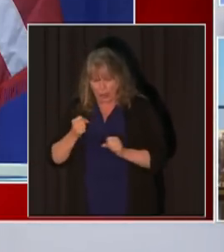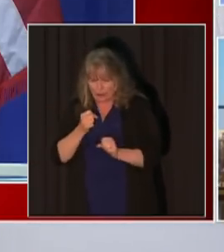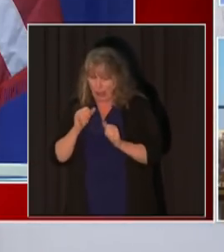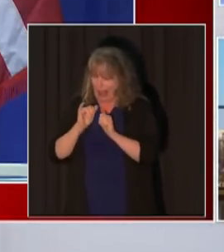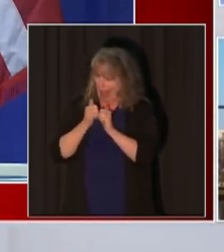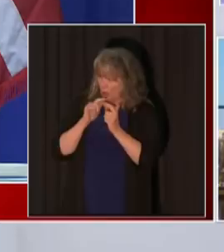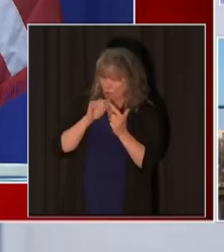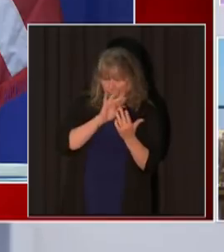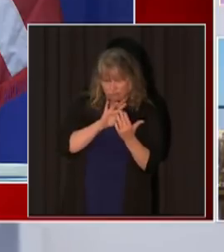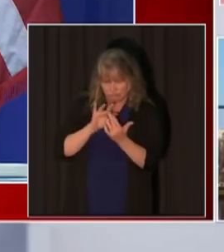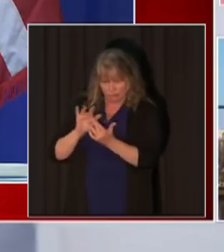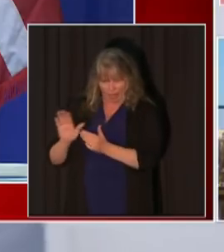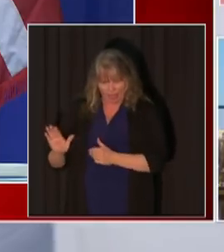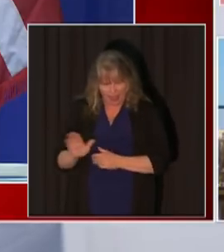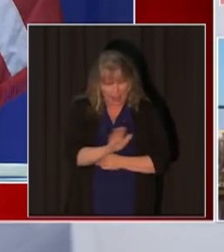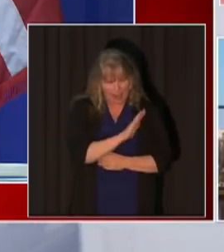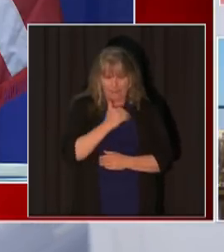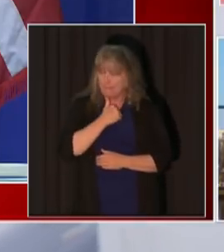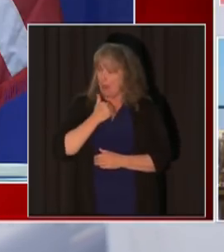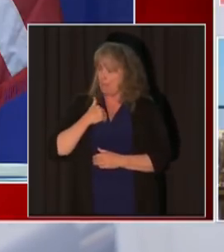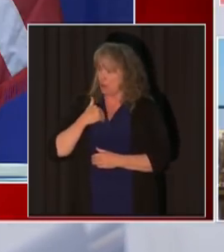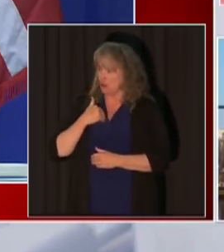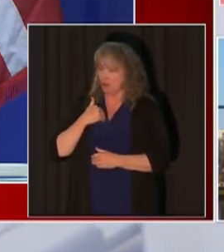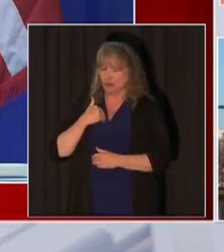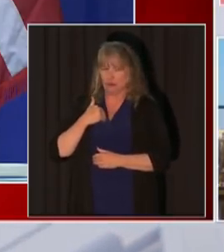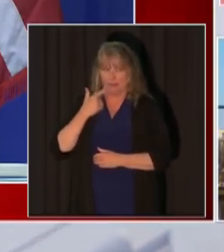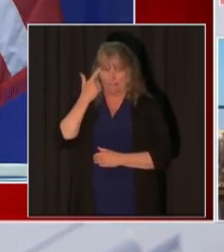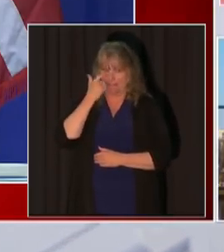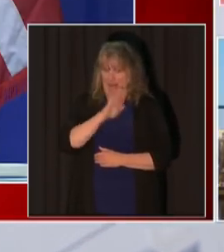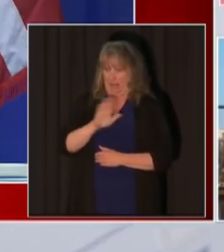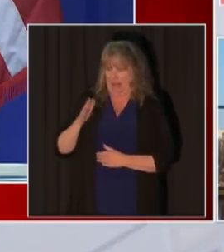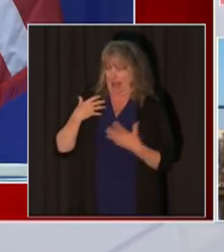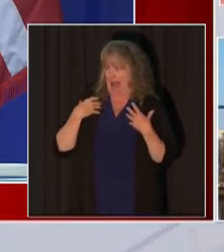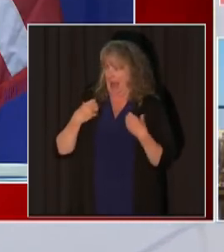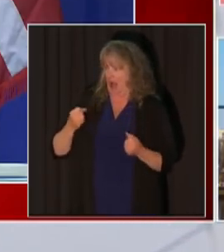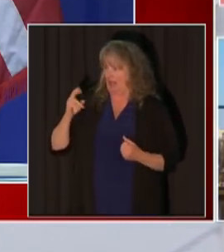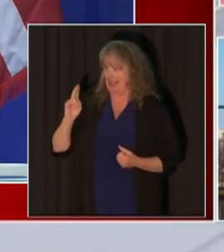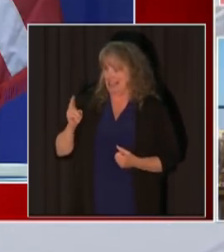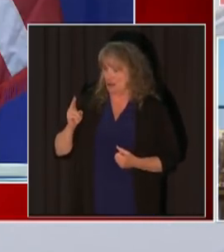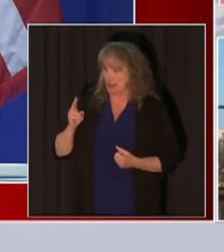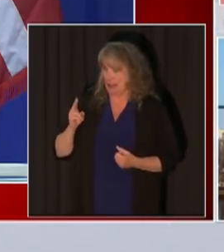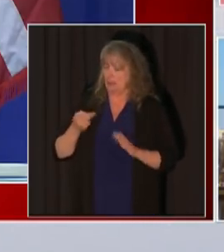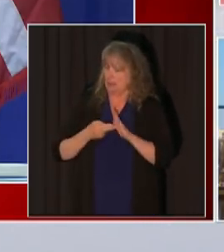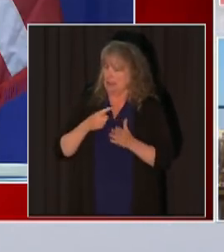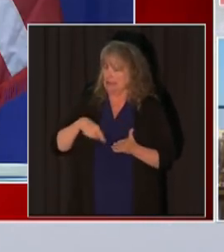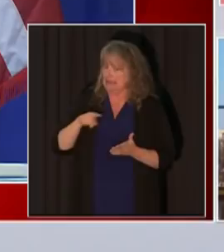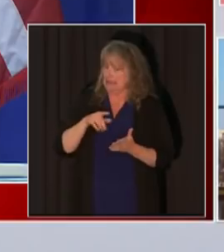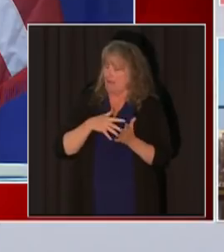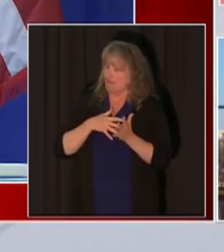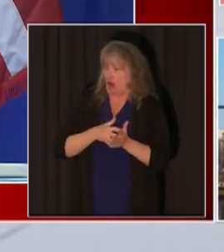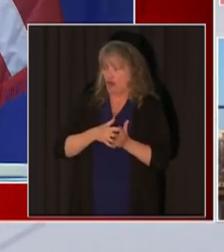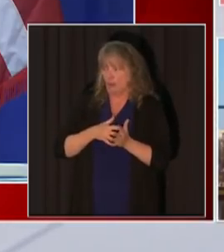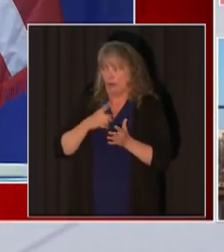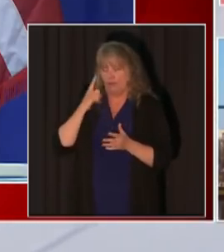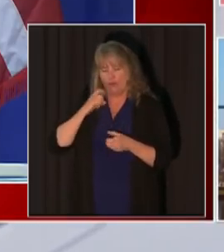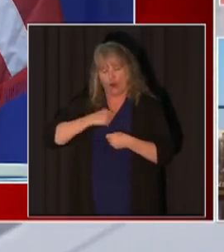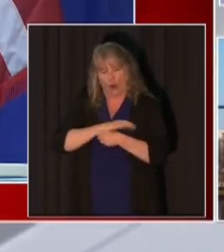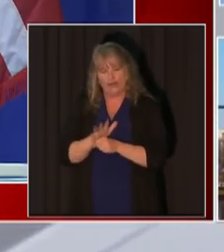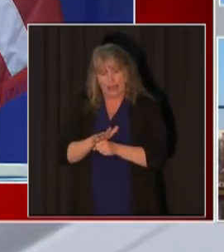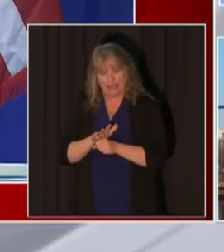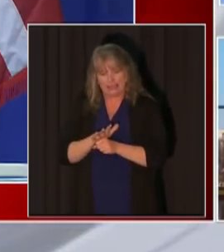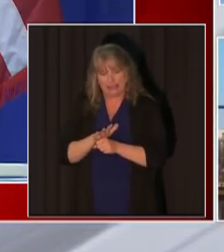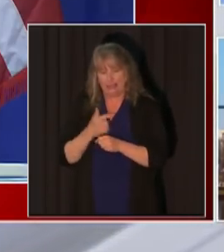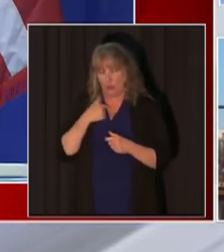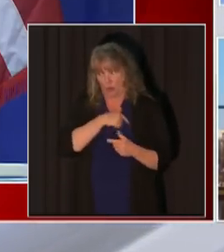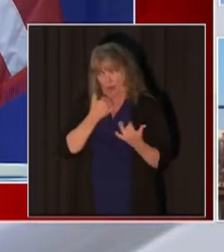not worse, we should say, hopefully turning better, she can shorten that at any point. It'll be interesting, though, because Governor Northam told us earlier this morning, Wisdom, on Good Day,